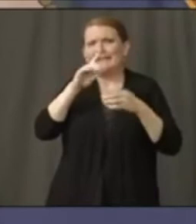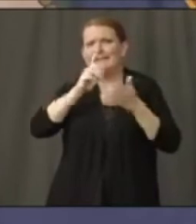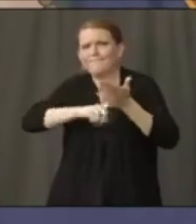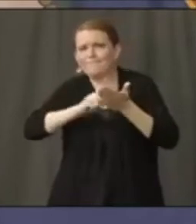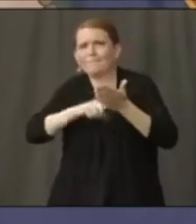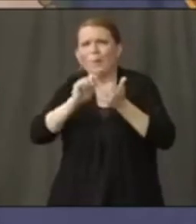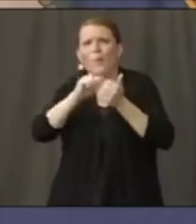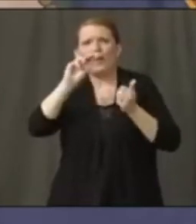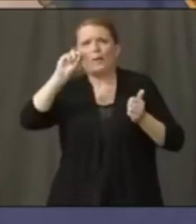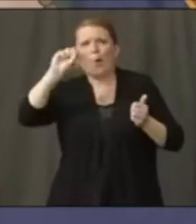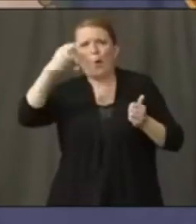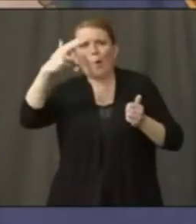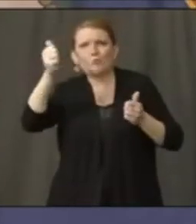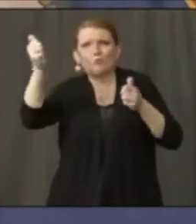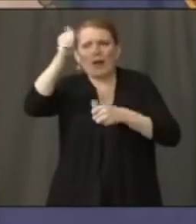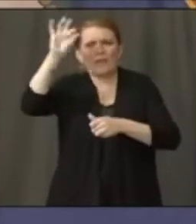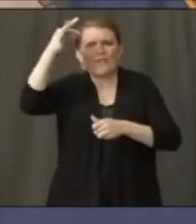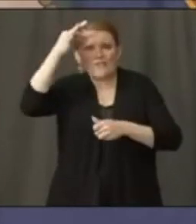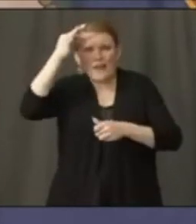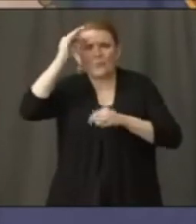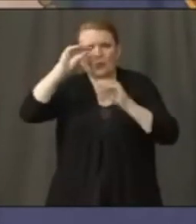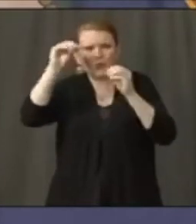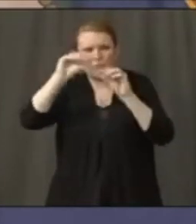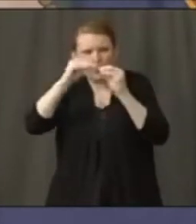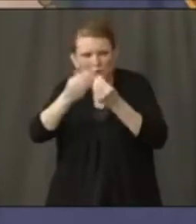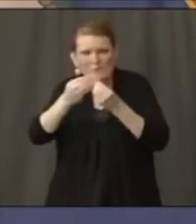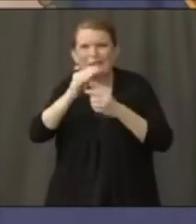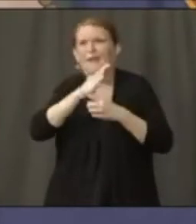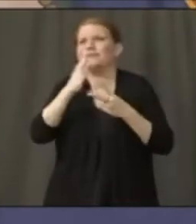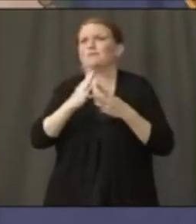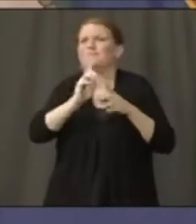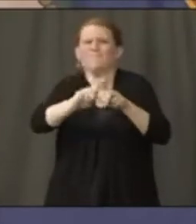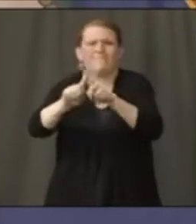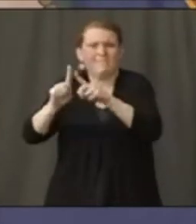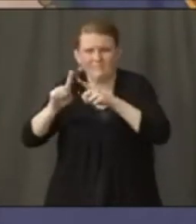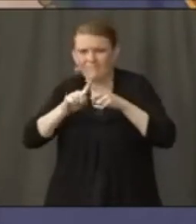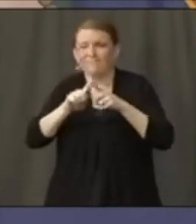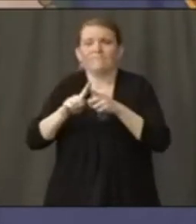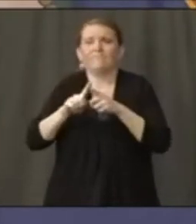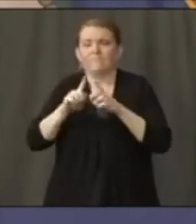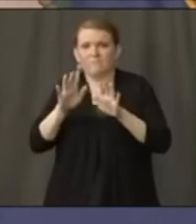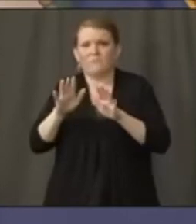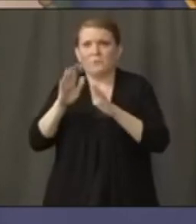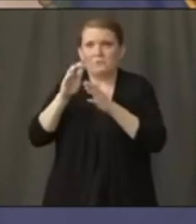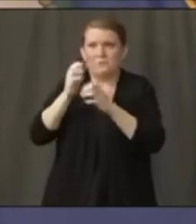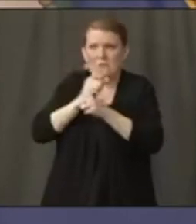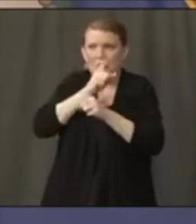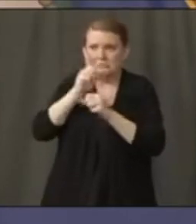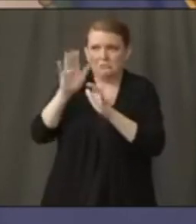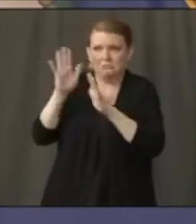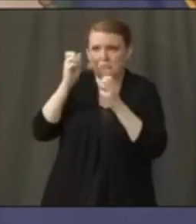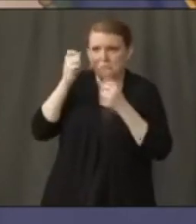protocols where if you follow those protocols, you shouldn't be liable. If you don't follow those protocols, maybe you should be.